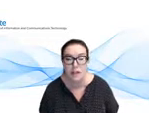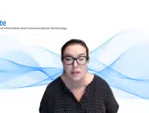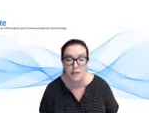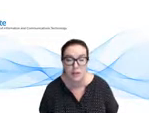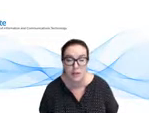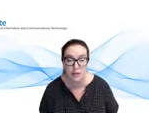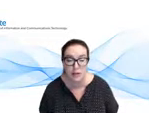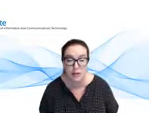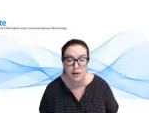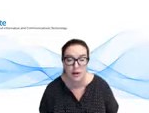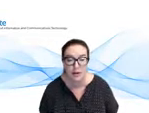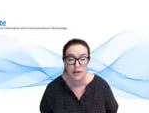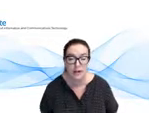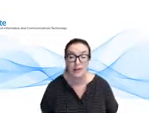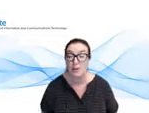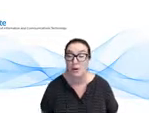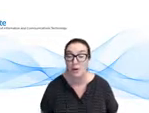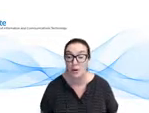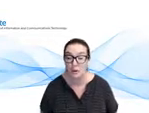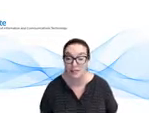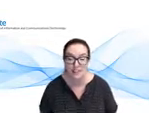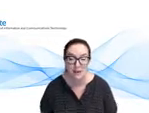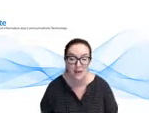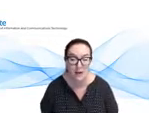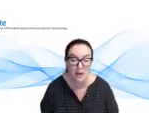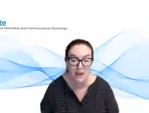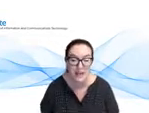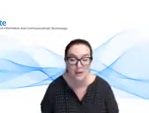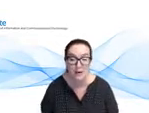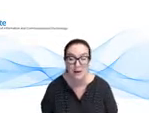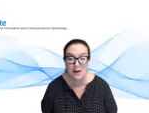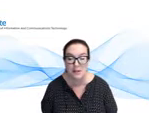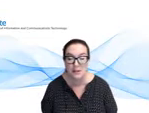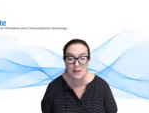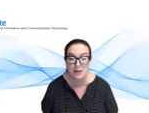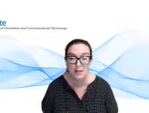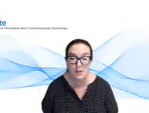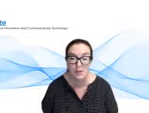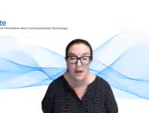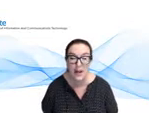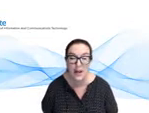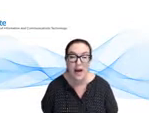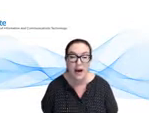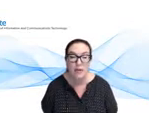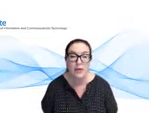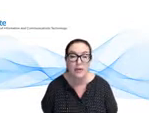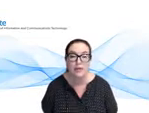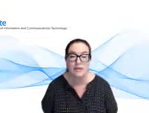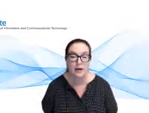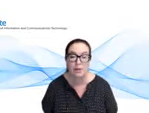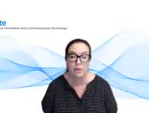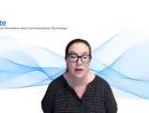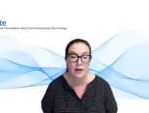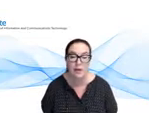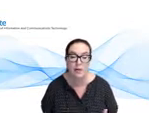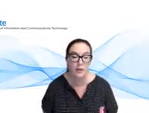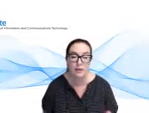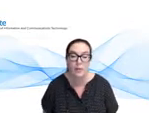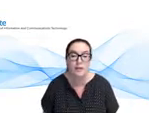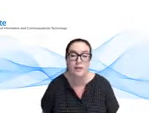1,000 applications in the Secretariat that we know of that are recorded in our central inventory. How do you